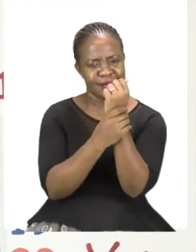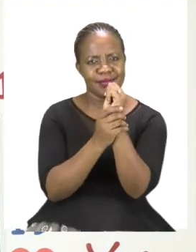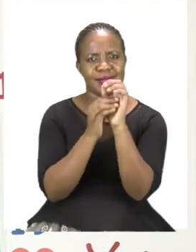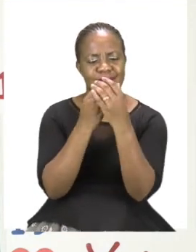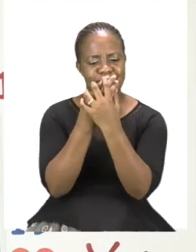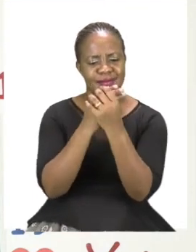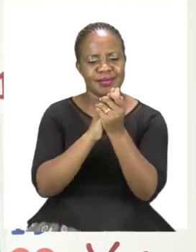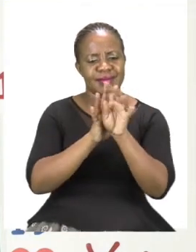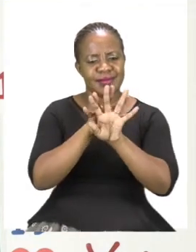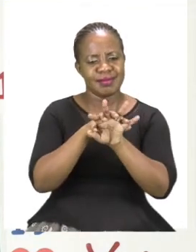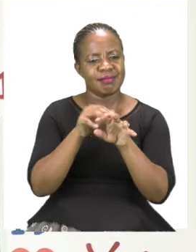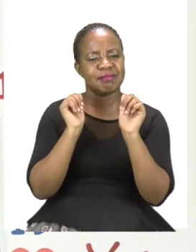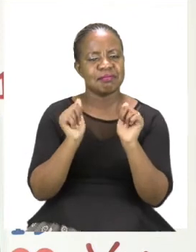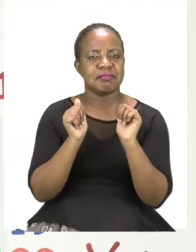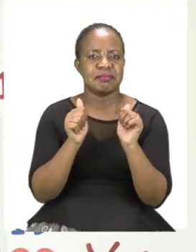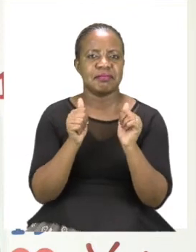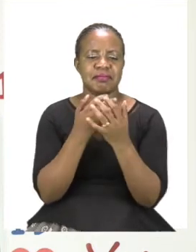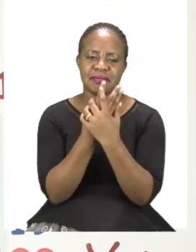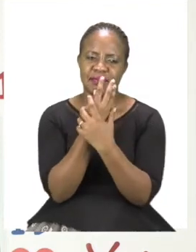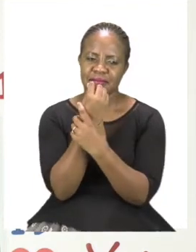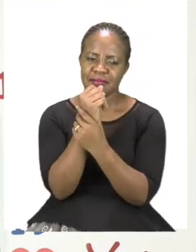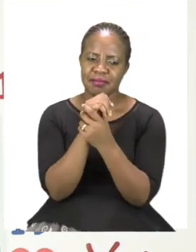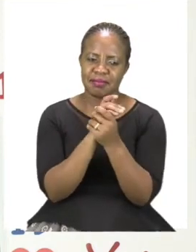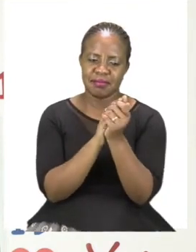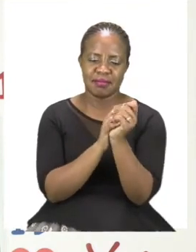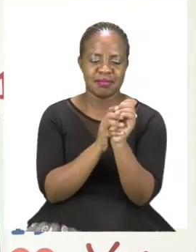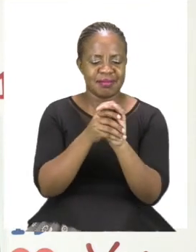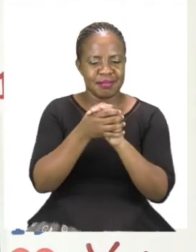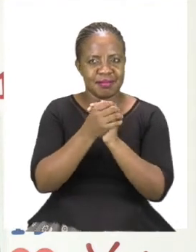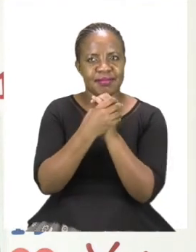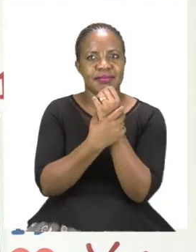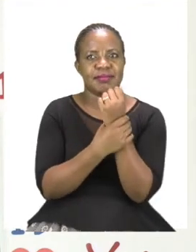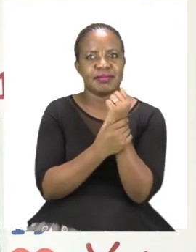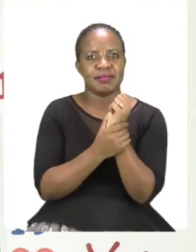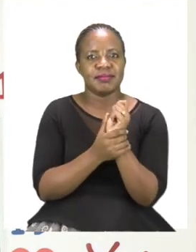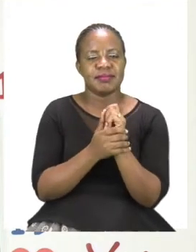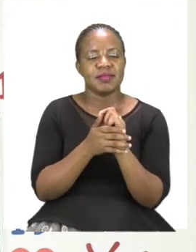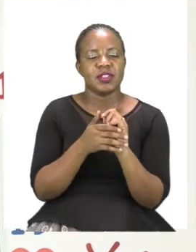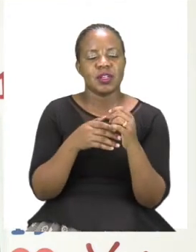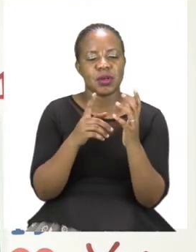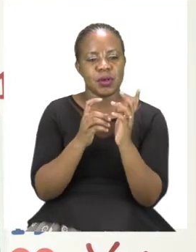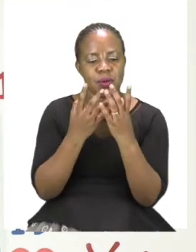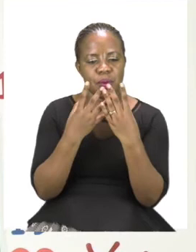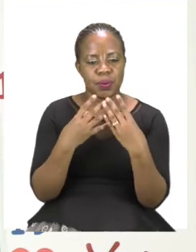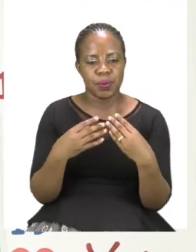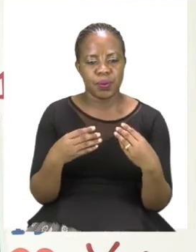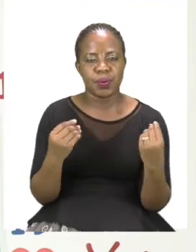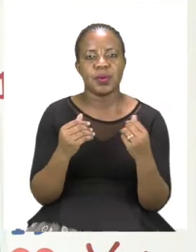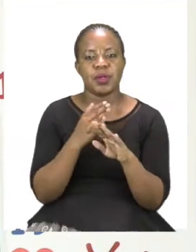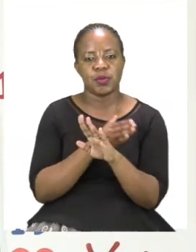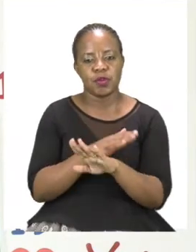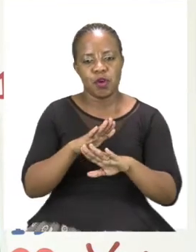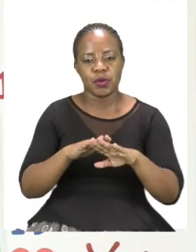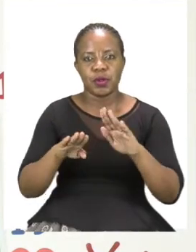covered. So both hands need to have a good rub. Make sure that your hands are dry before you touch